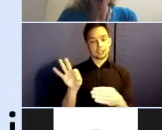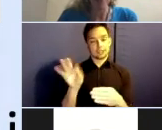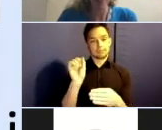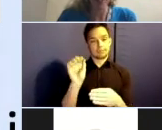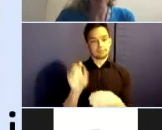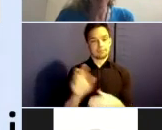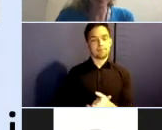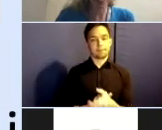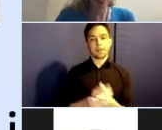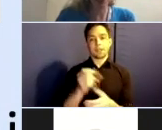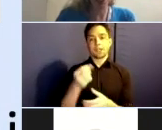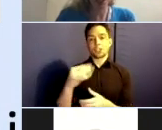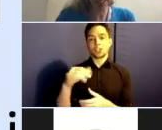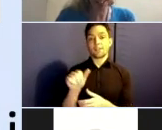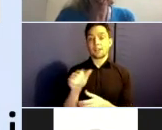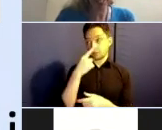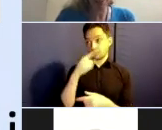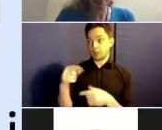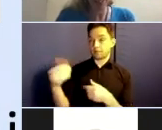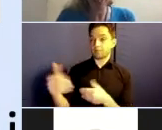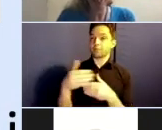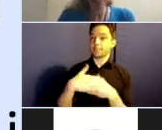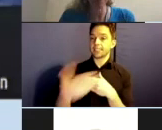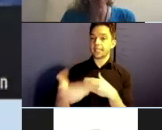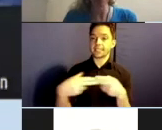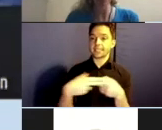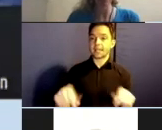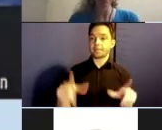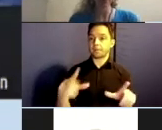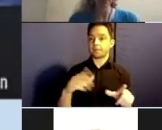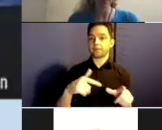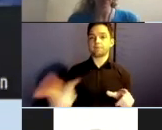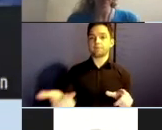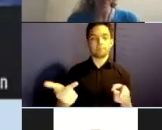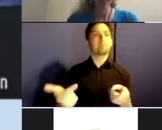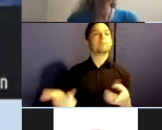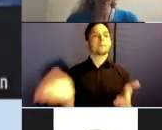So Shiva, if you could take us to the next slide, please.